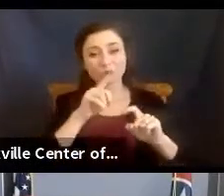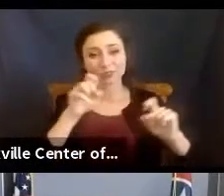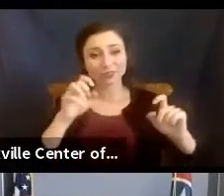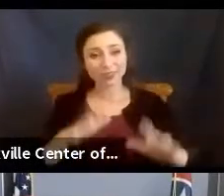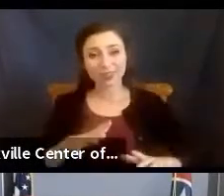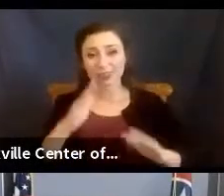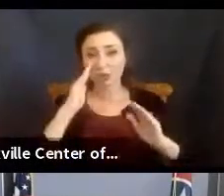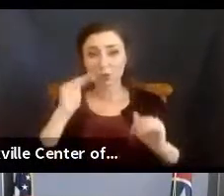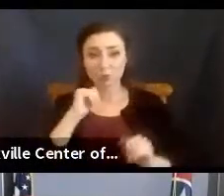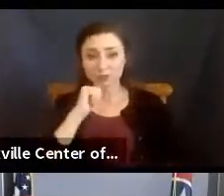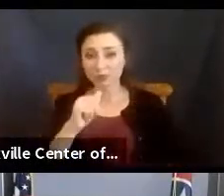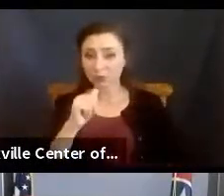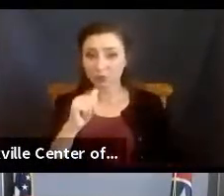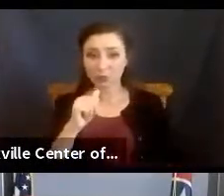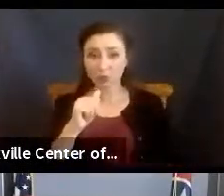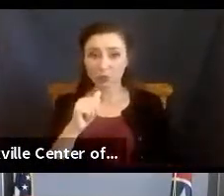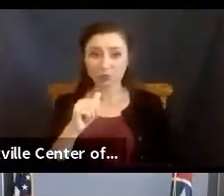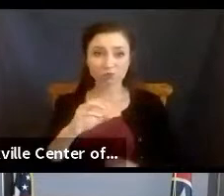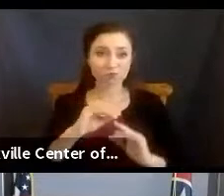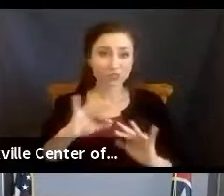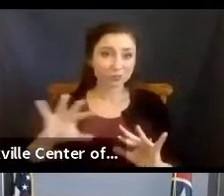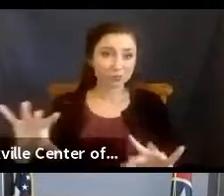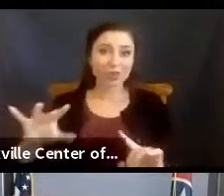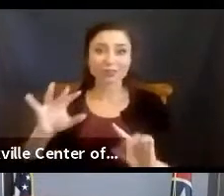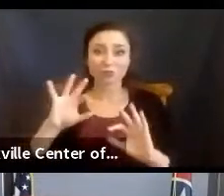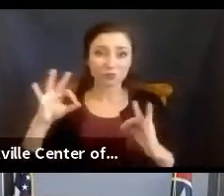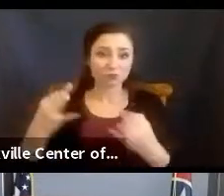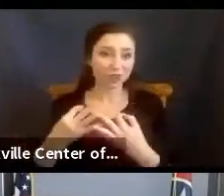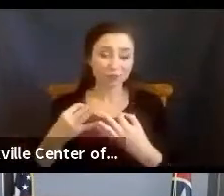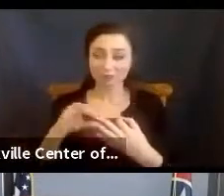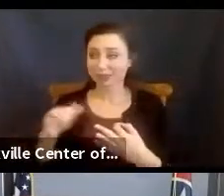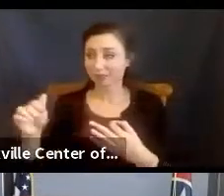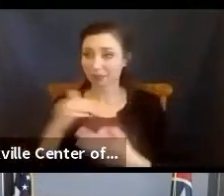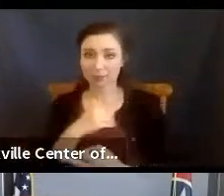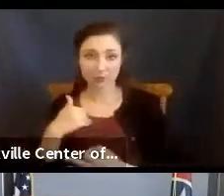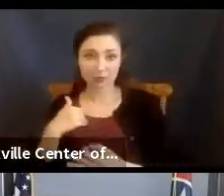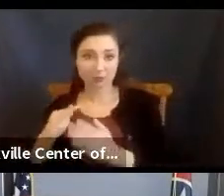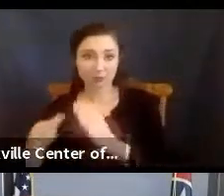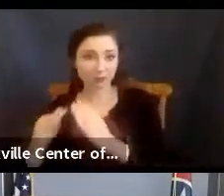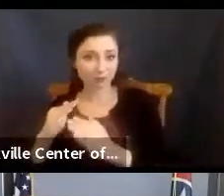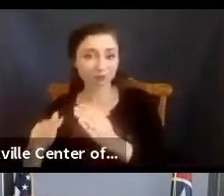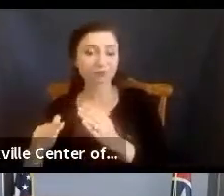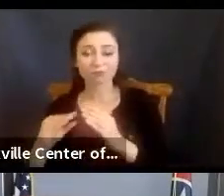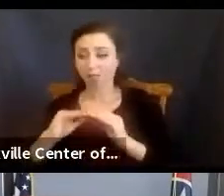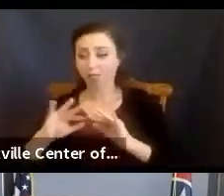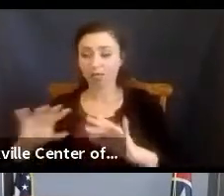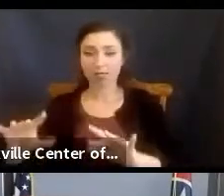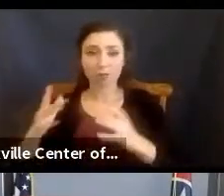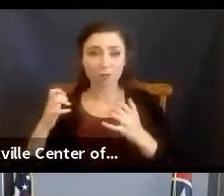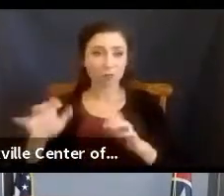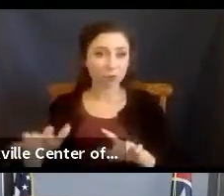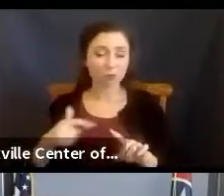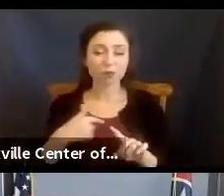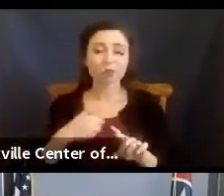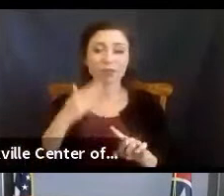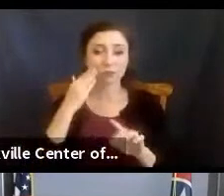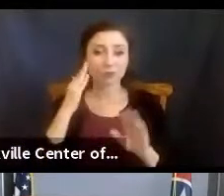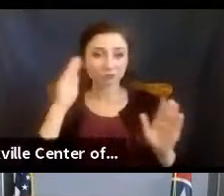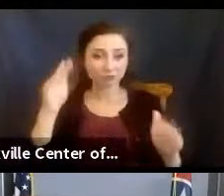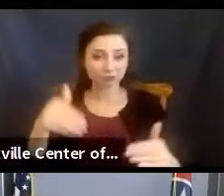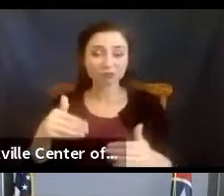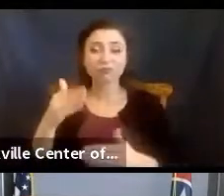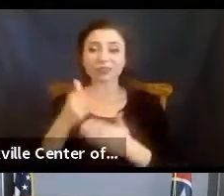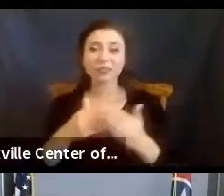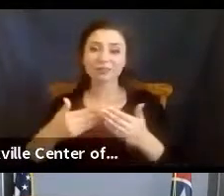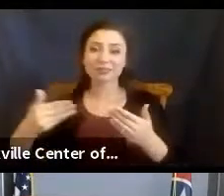not end up spreading it to their family and other members of the community. But I do think, as much as we've been focusing on some of the